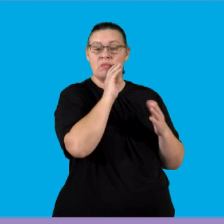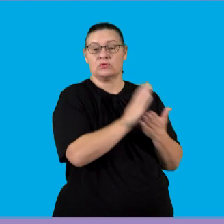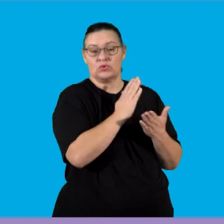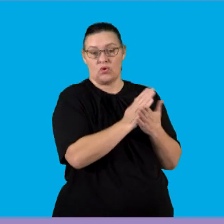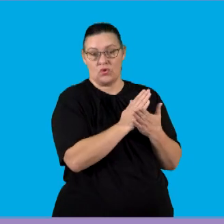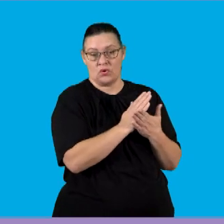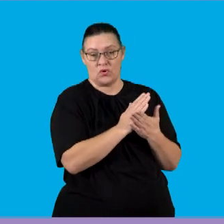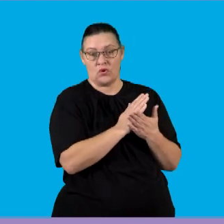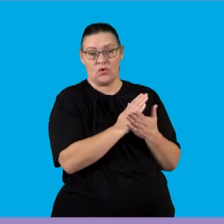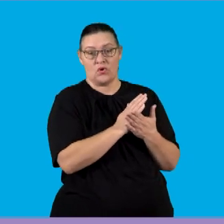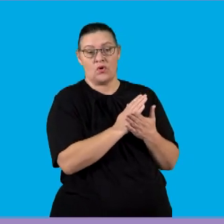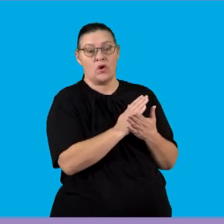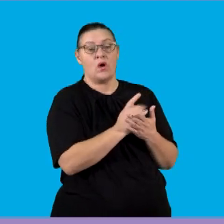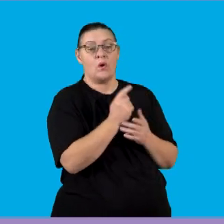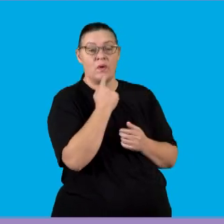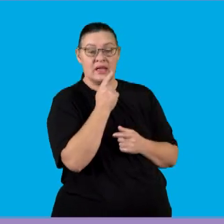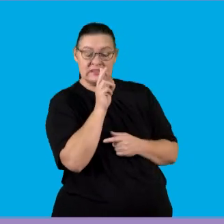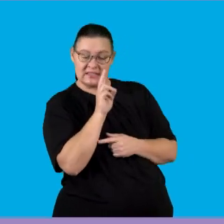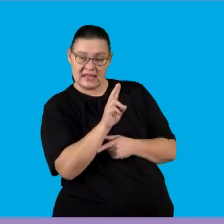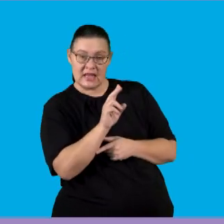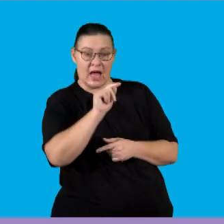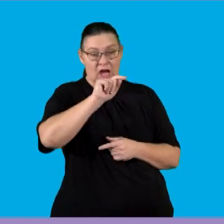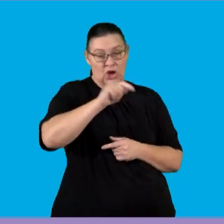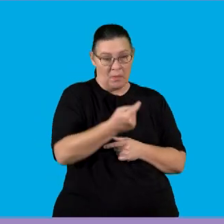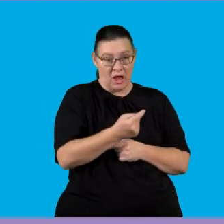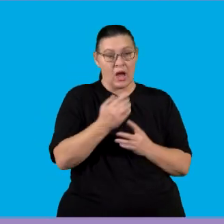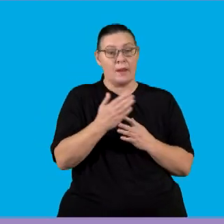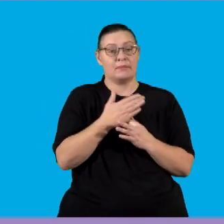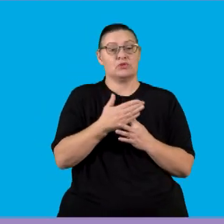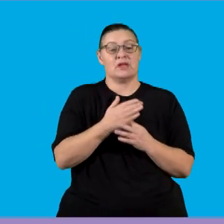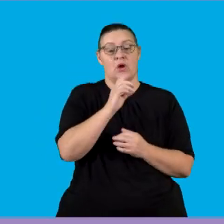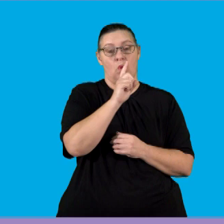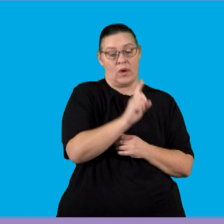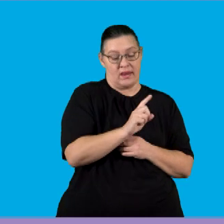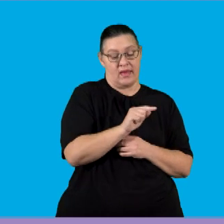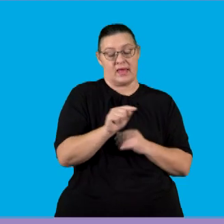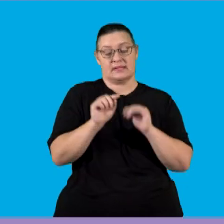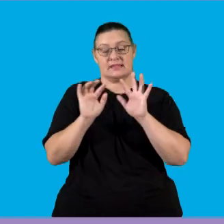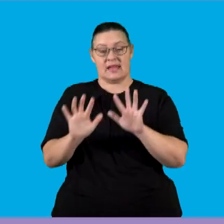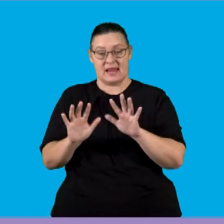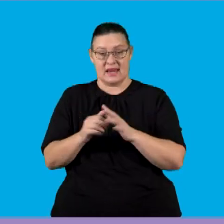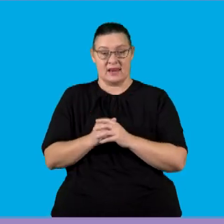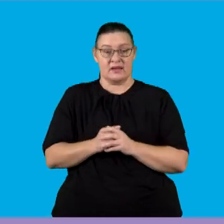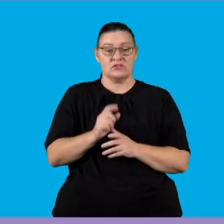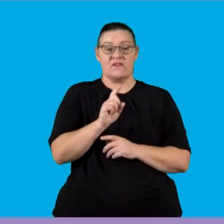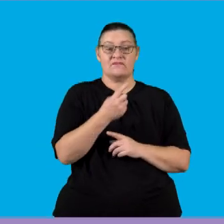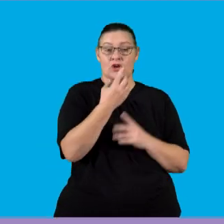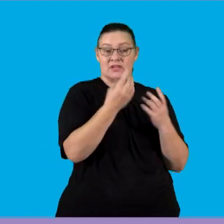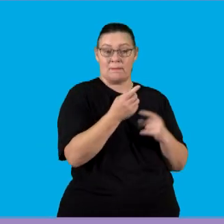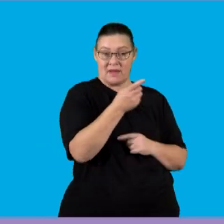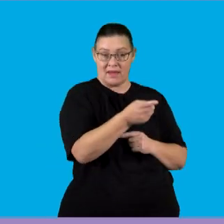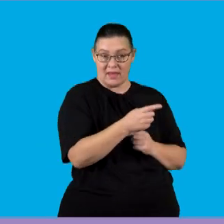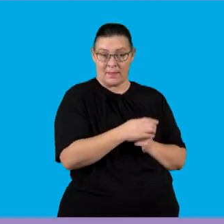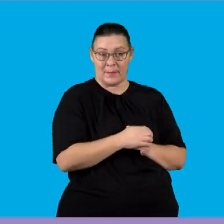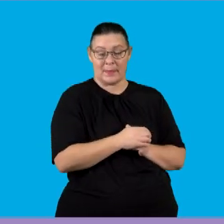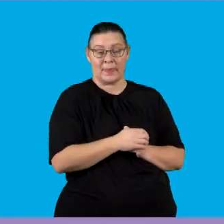to make sure that the decimal that we are working with is between 1 and 10. So in this first number